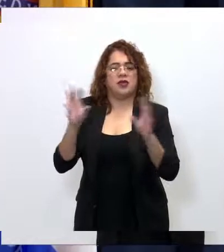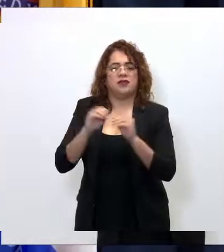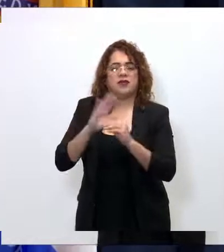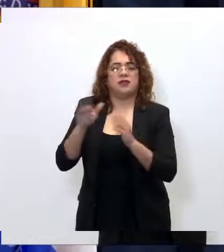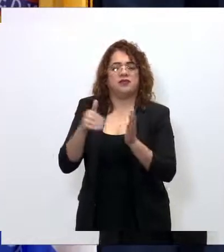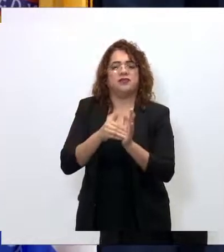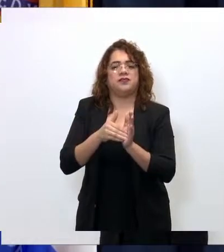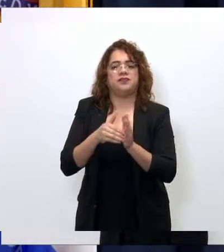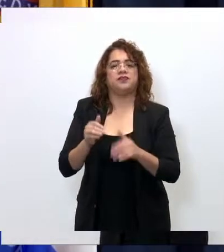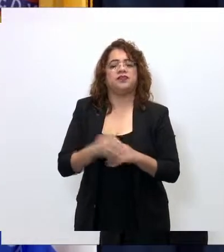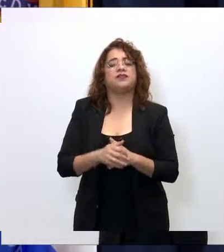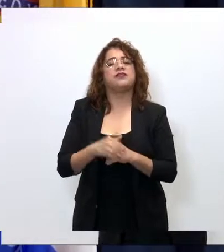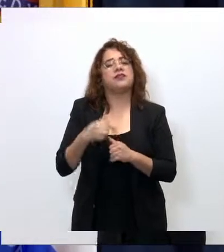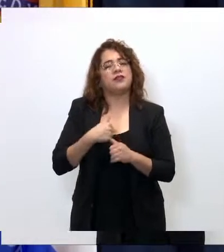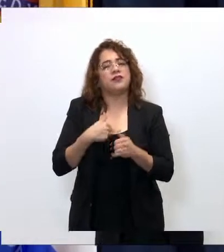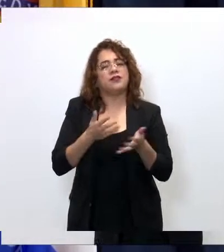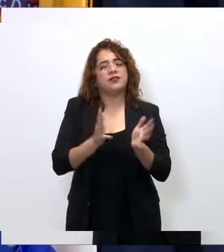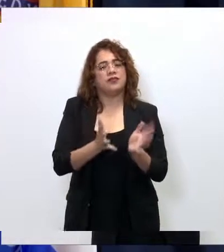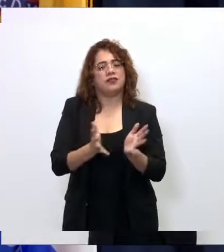We've talked to a few people who